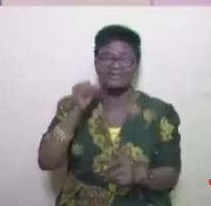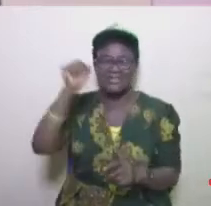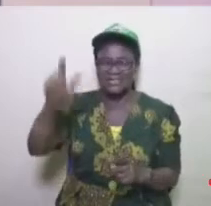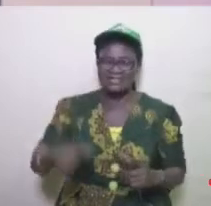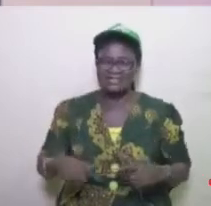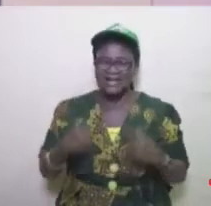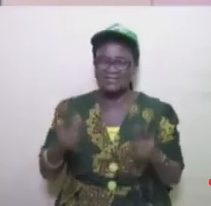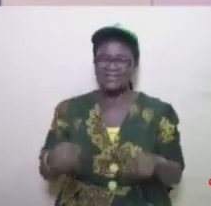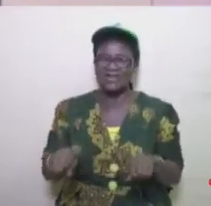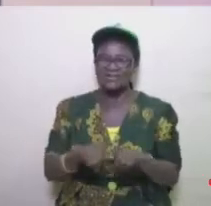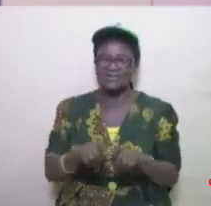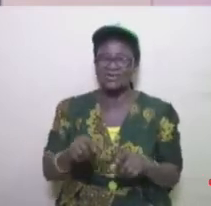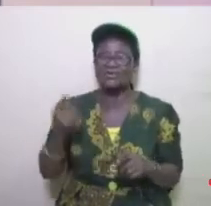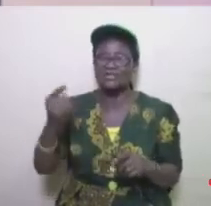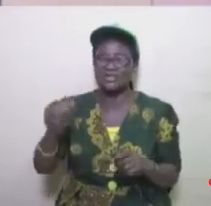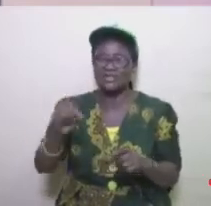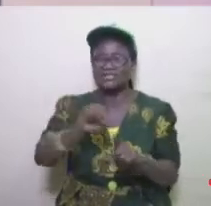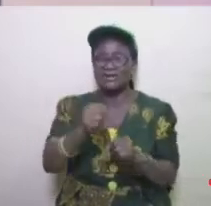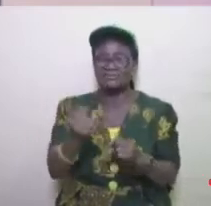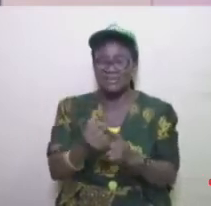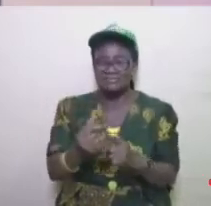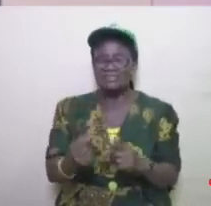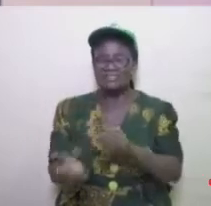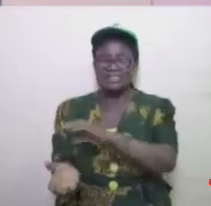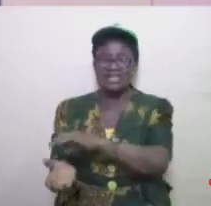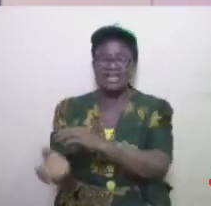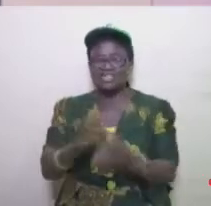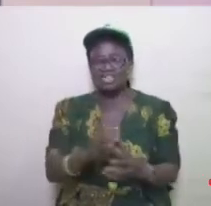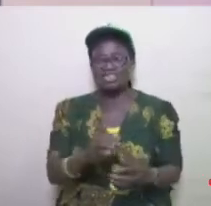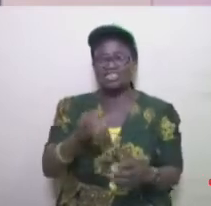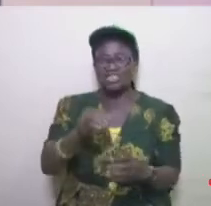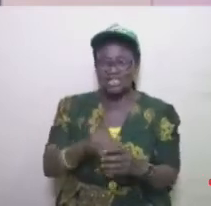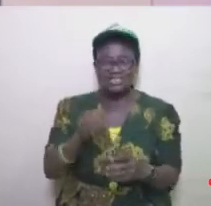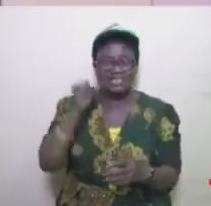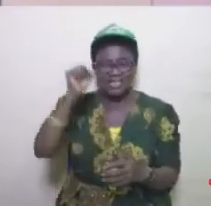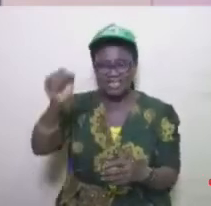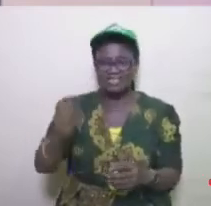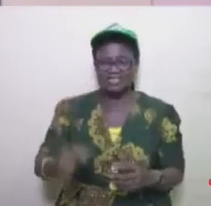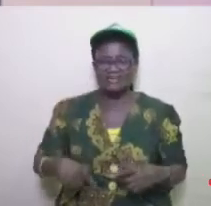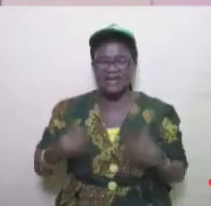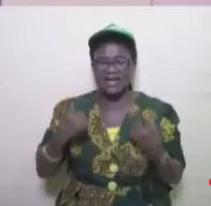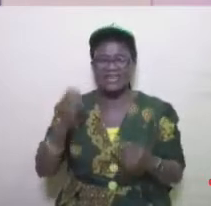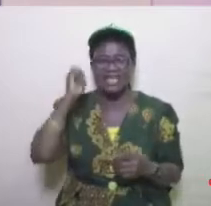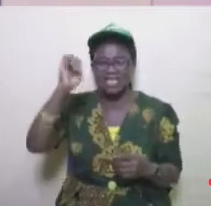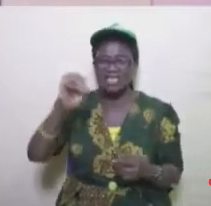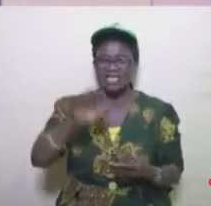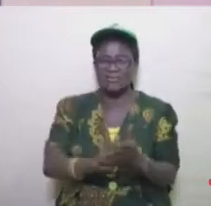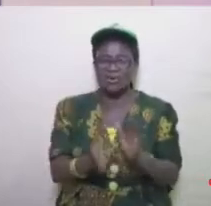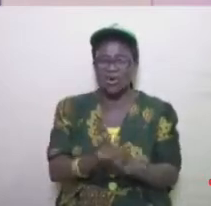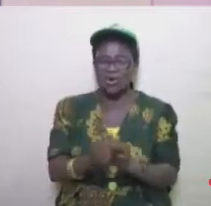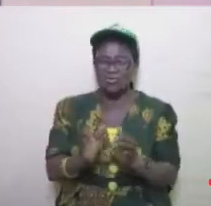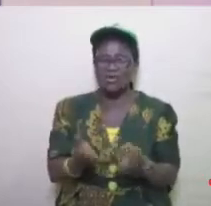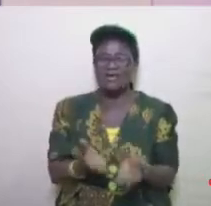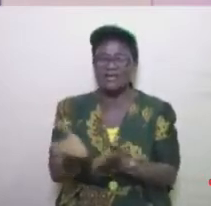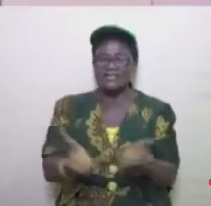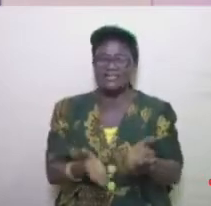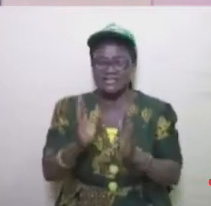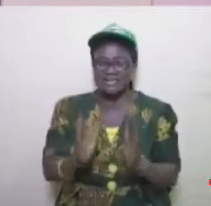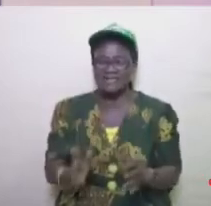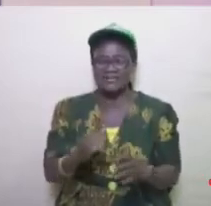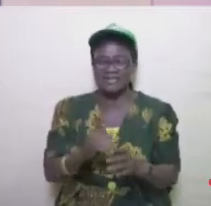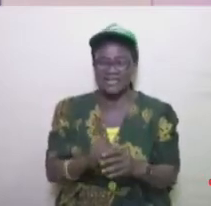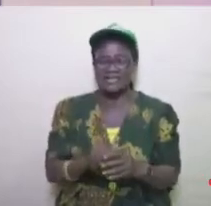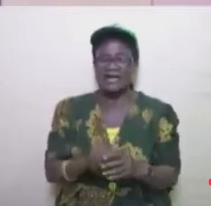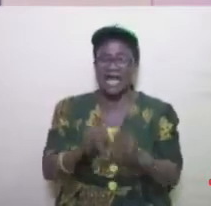Soon, the circumstances changed in his life. He became a slave in the house